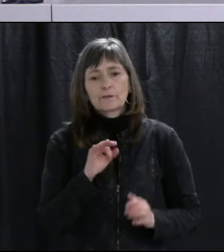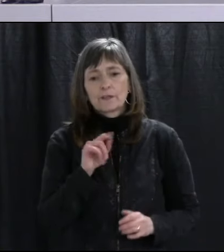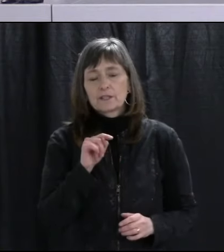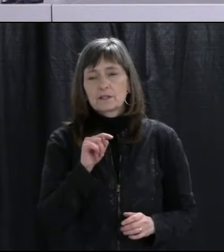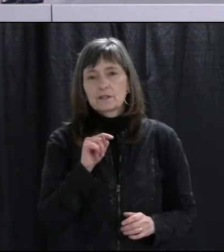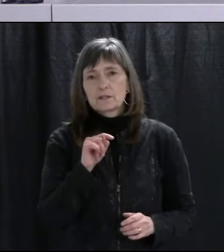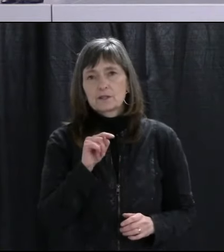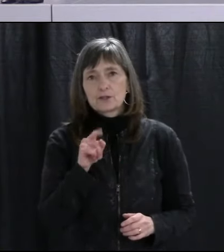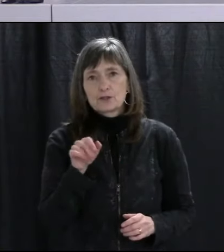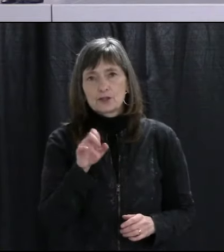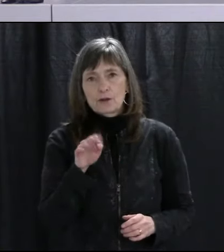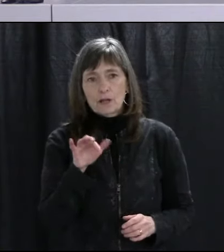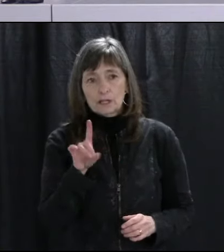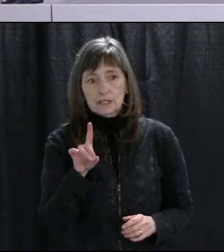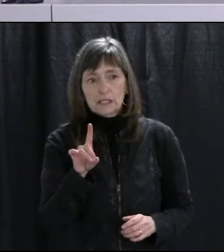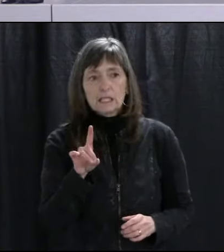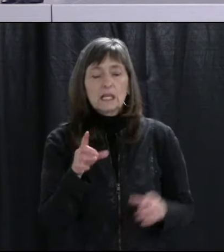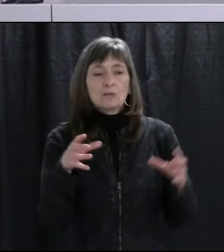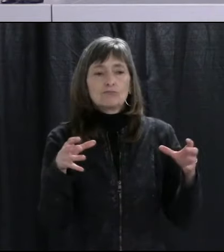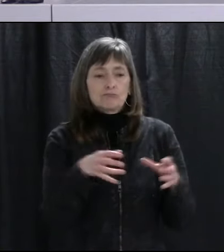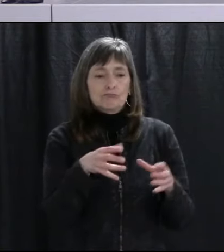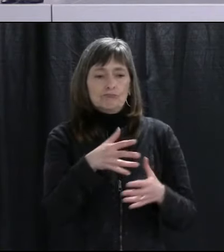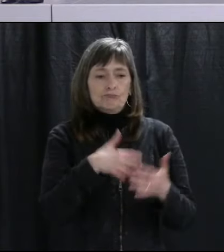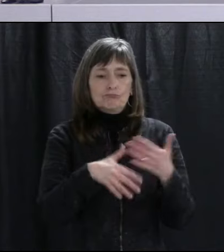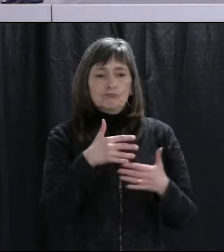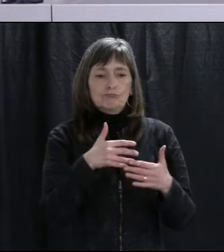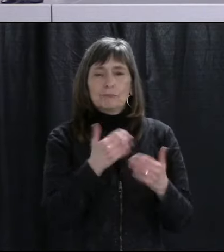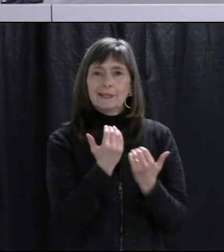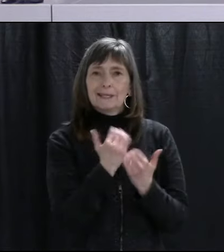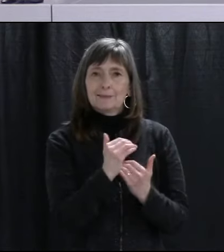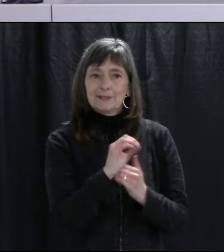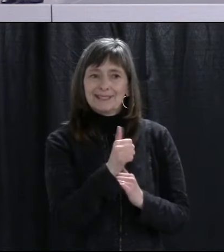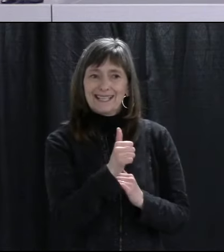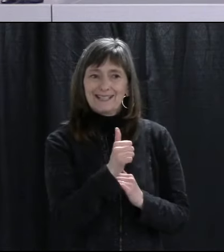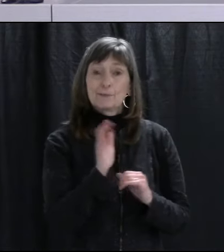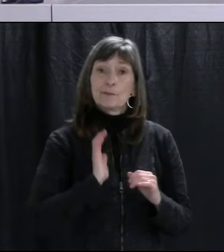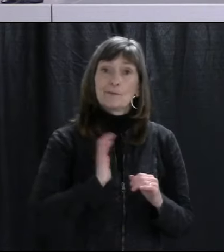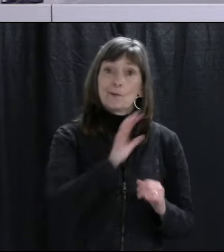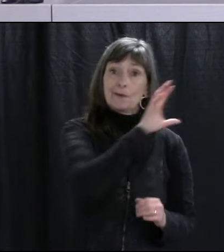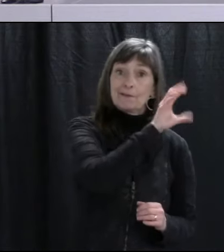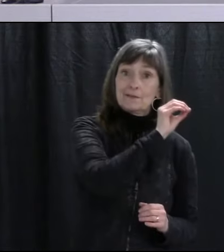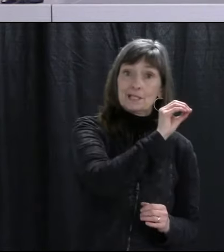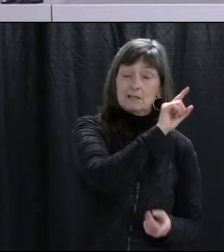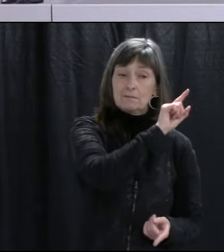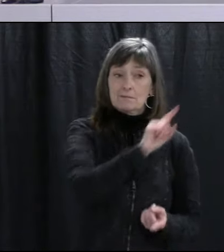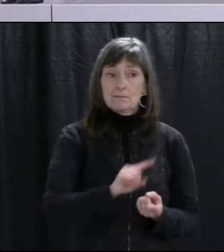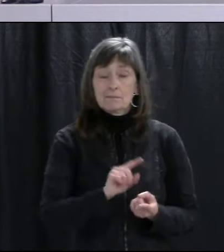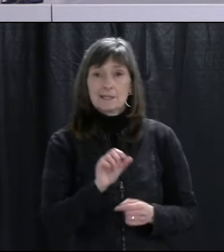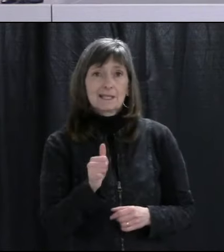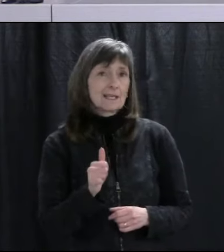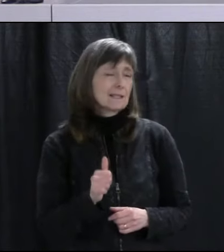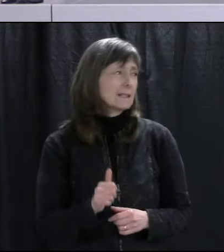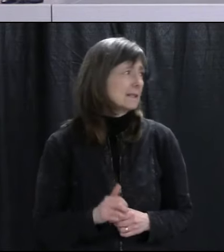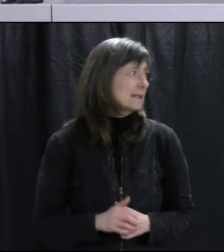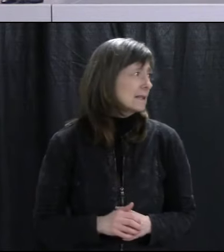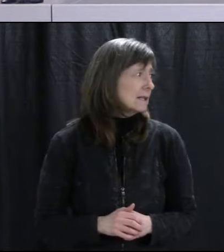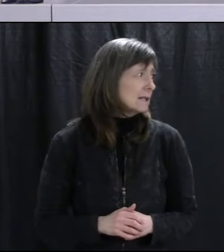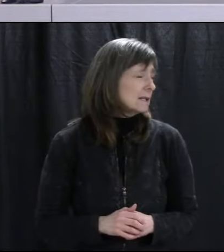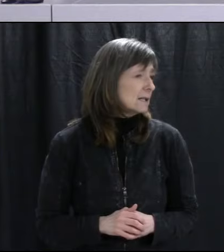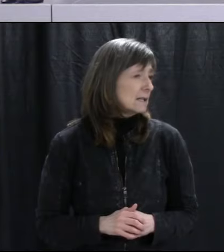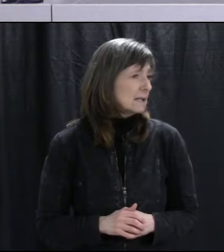limited social gatherings to 10 people, down from 50. How can we say it's safe for fishing vessels, food